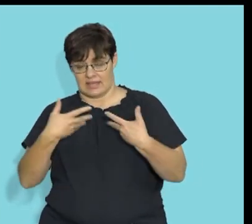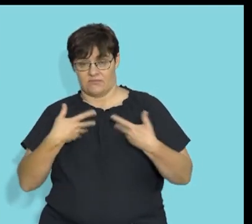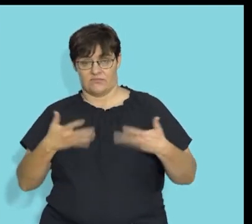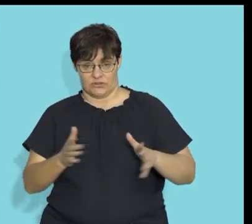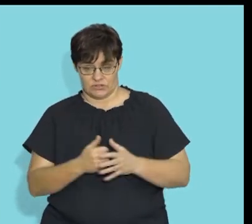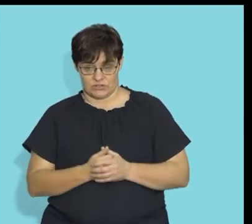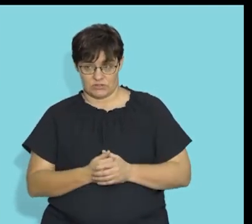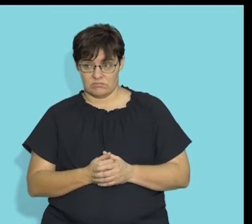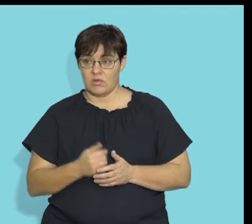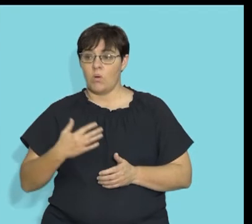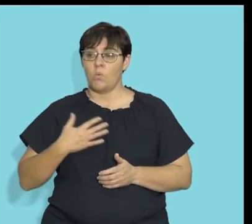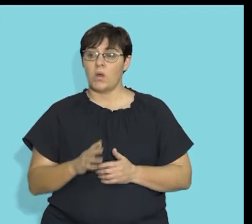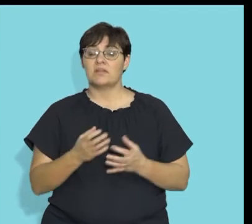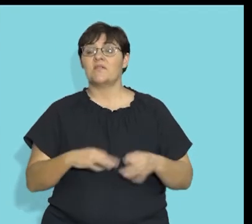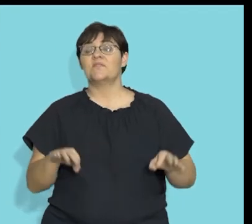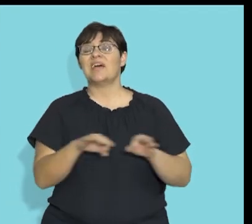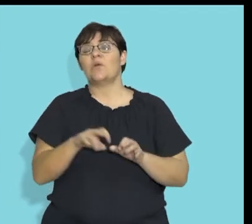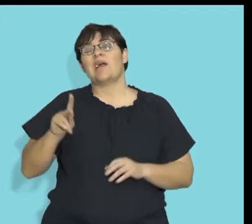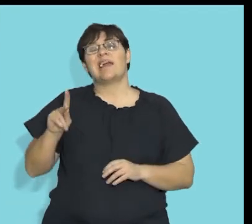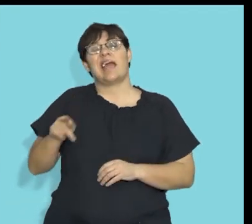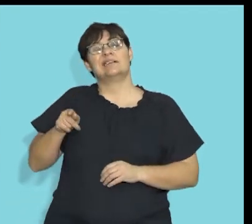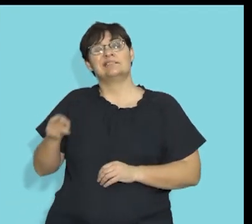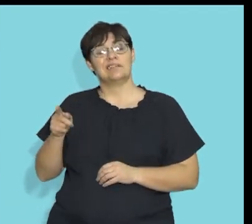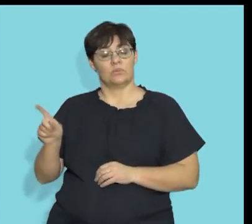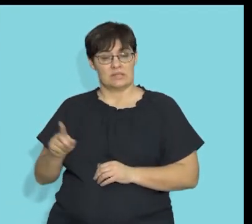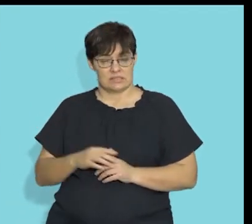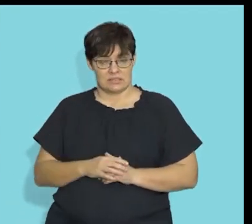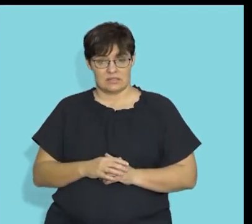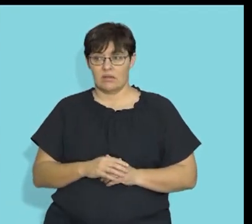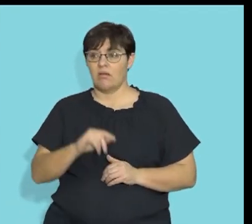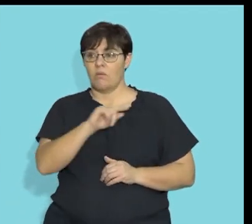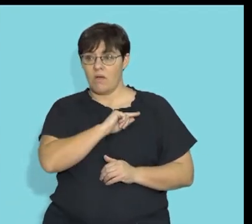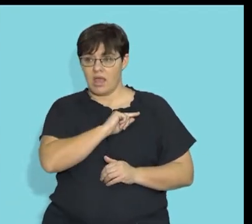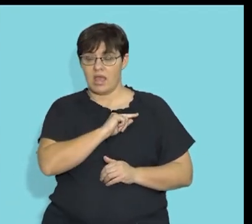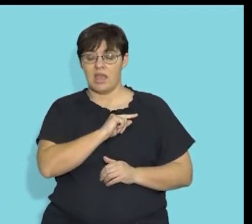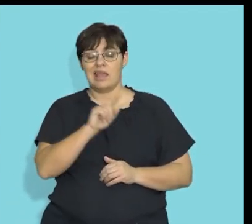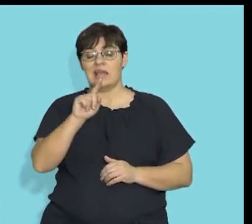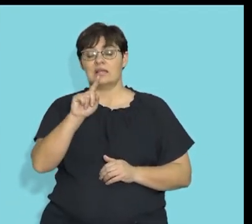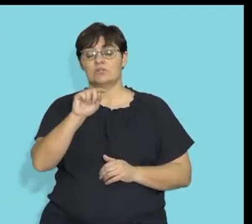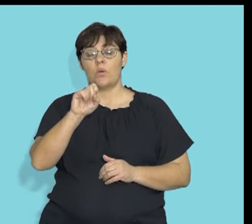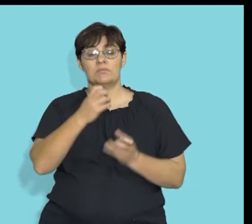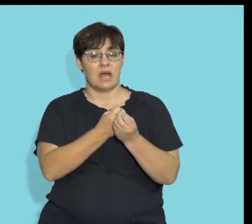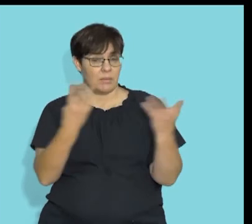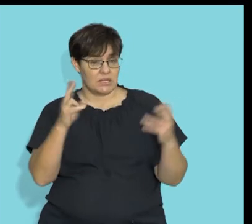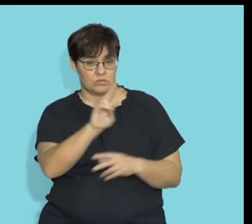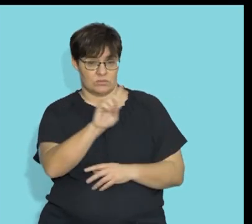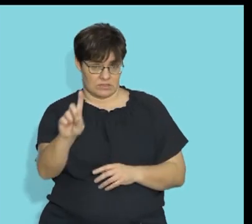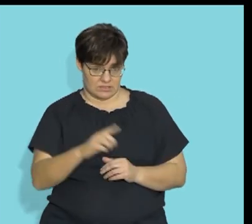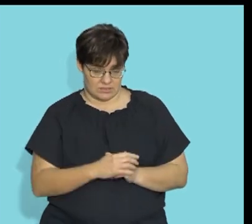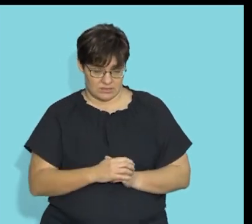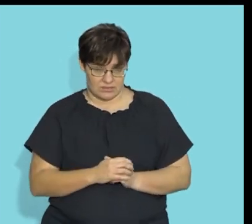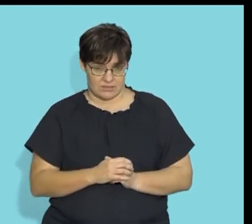series. We want to determine the value of k if it has